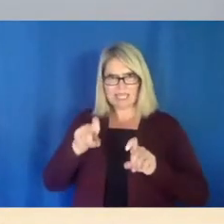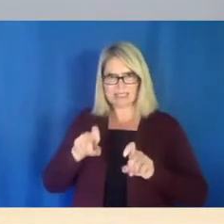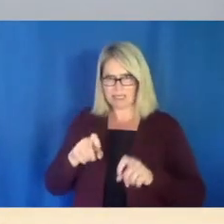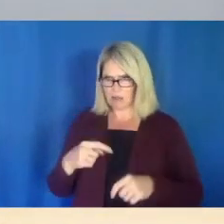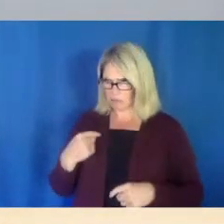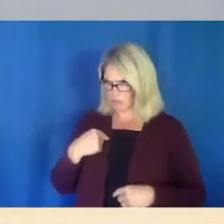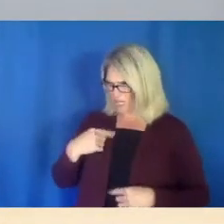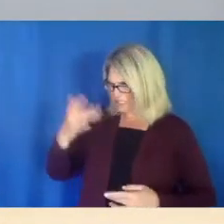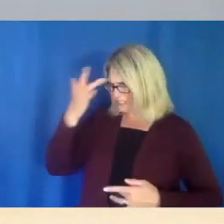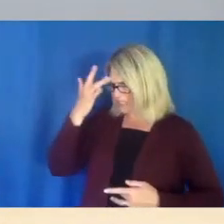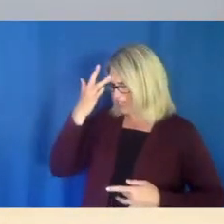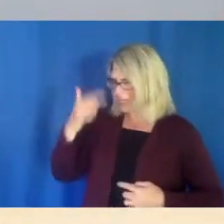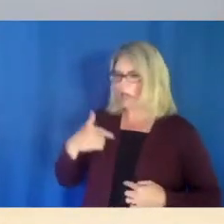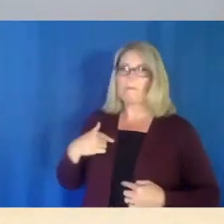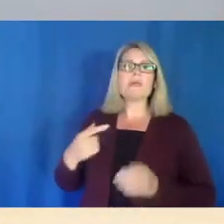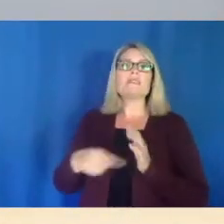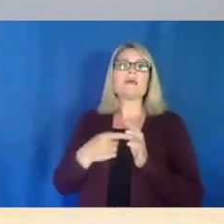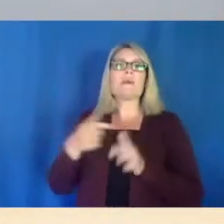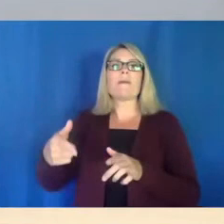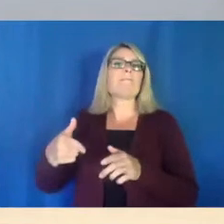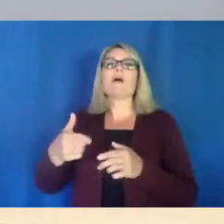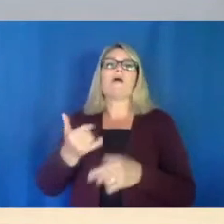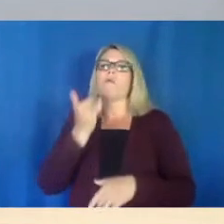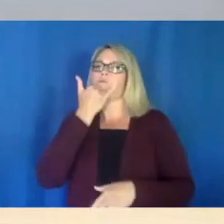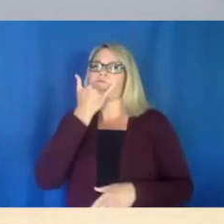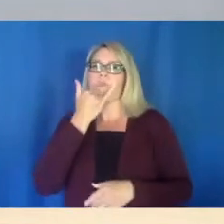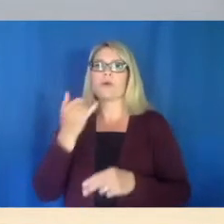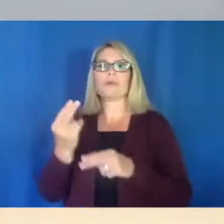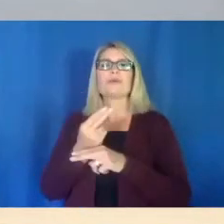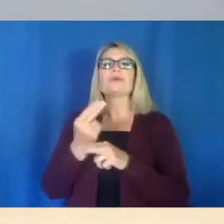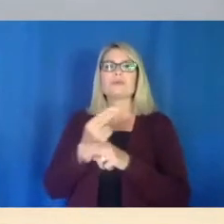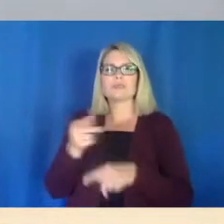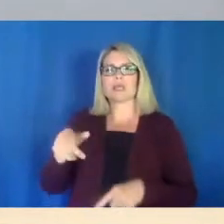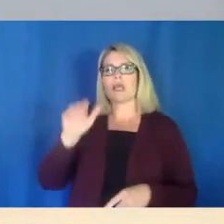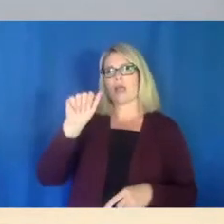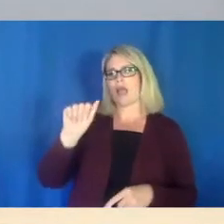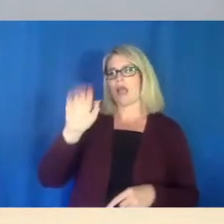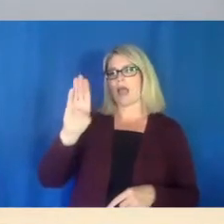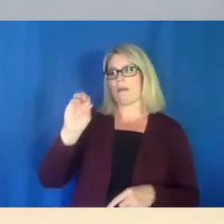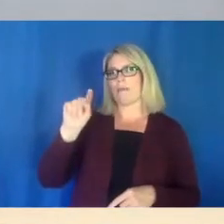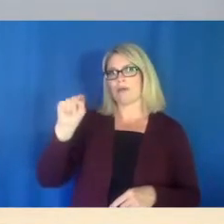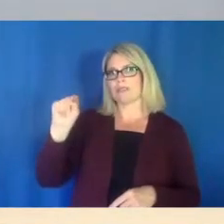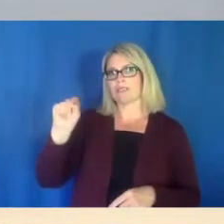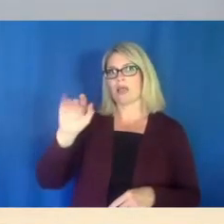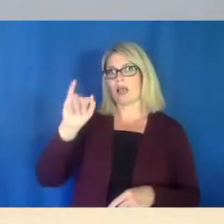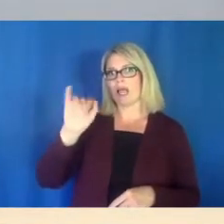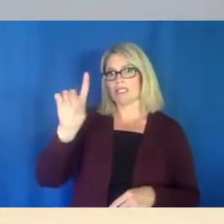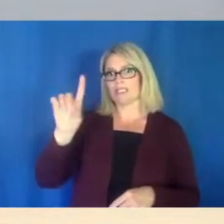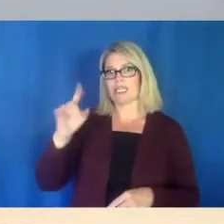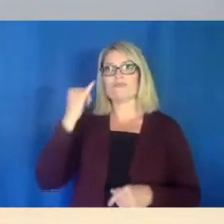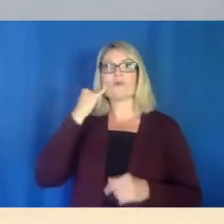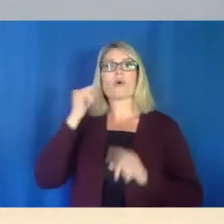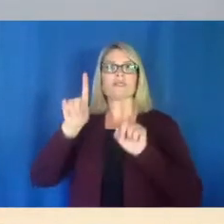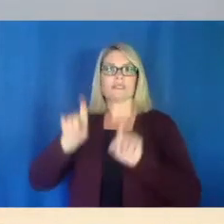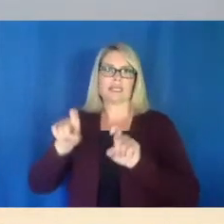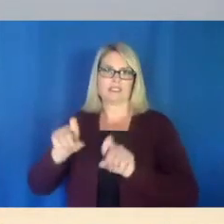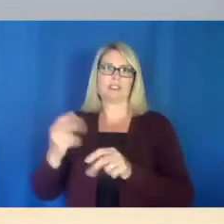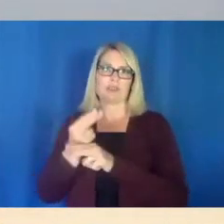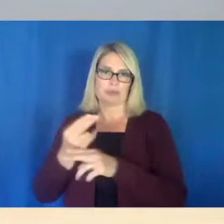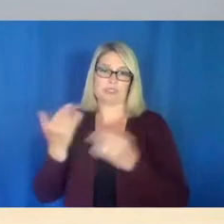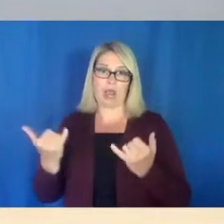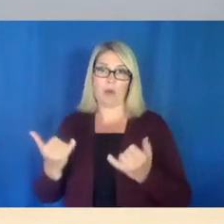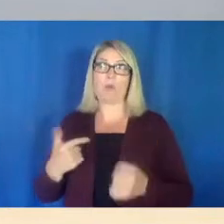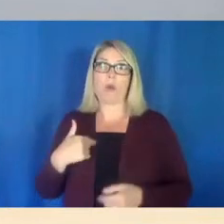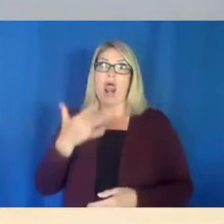entry. We're using an Abbott ID Now molecular-based test at the points of entry. We are fortunate to have a